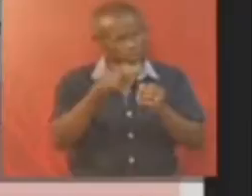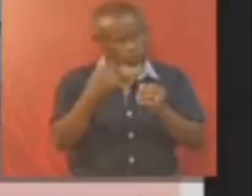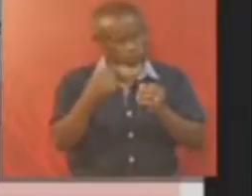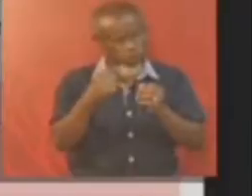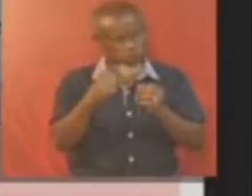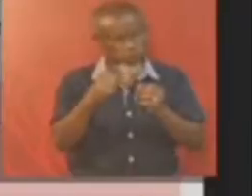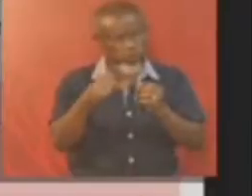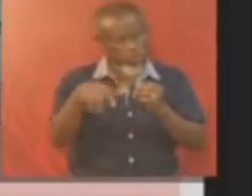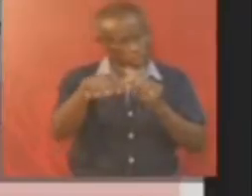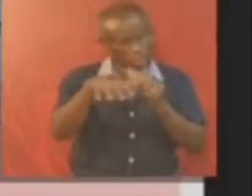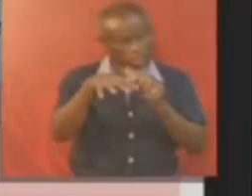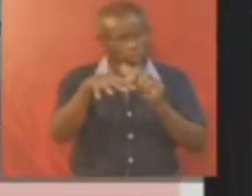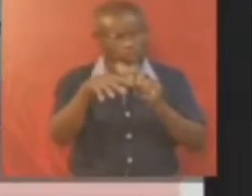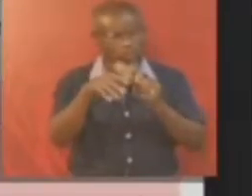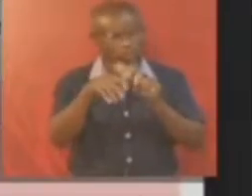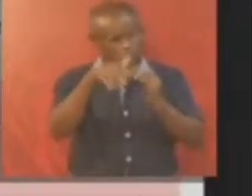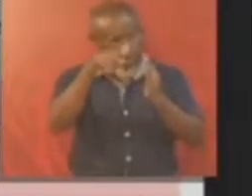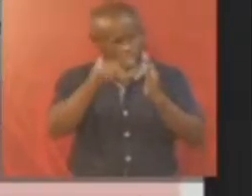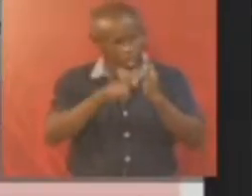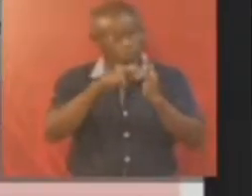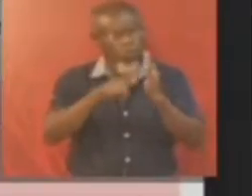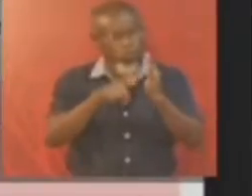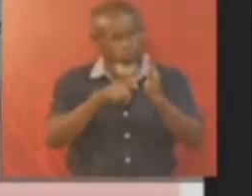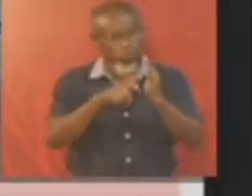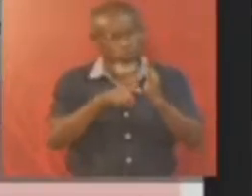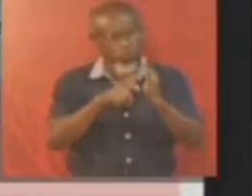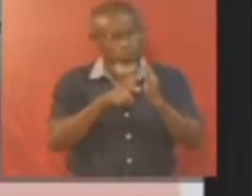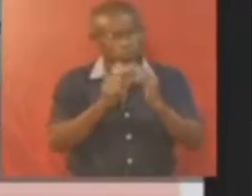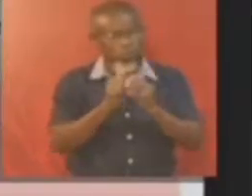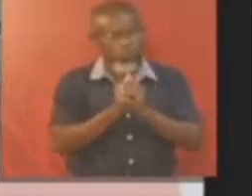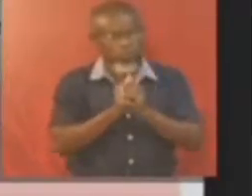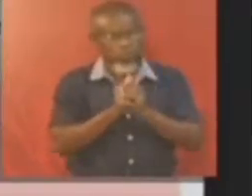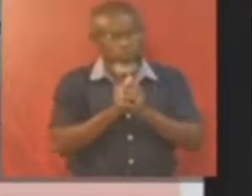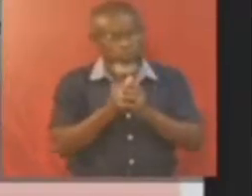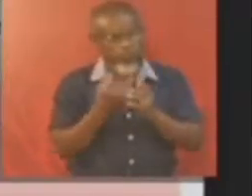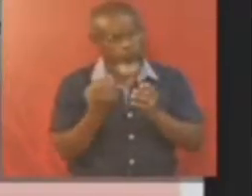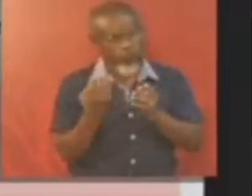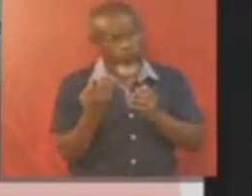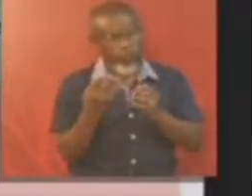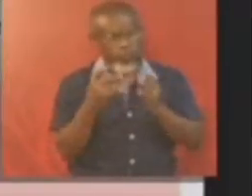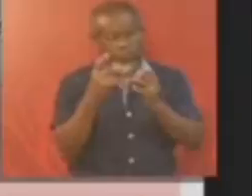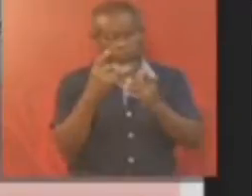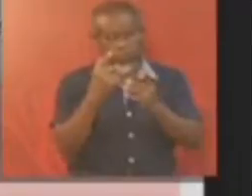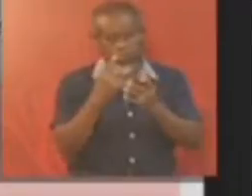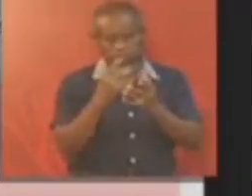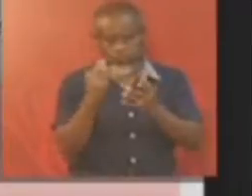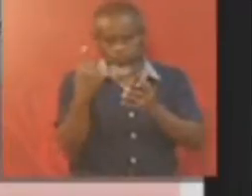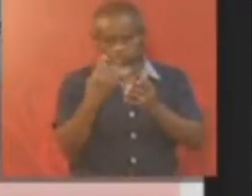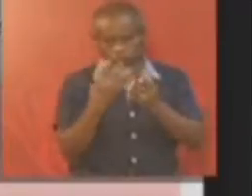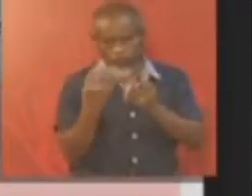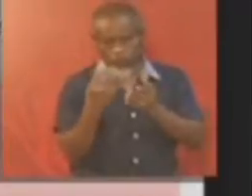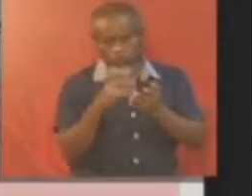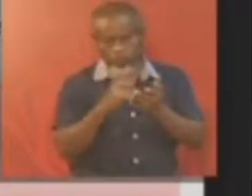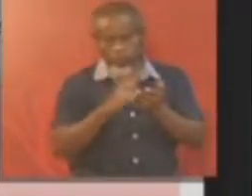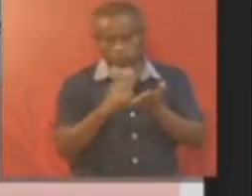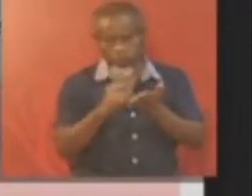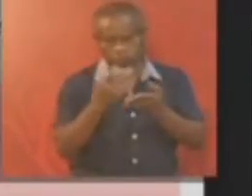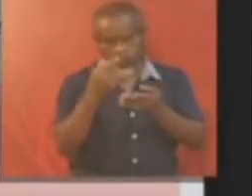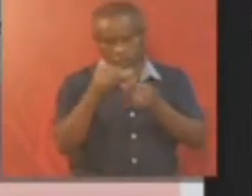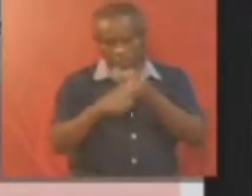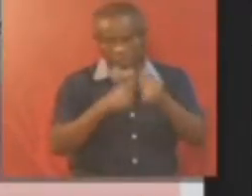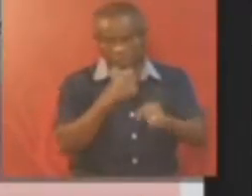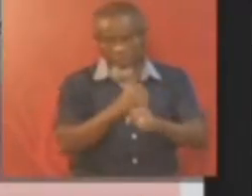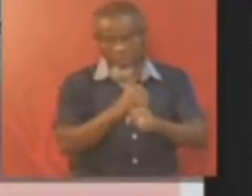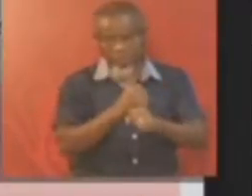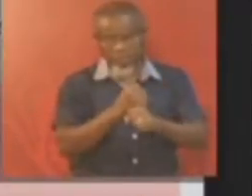within the green zone for the first 13, 14 weeks of the year. Then it begins to decrease subsequently, which we are going into